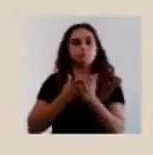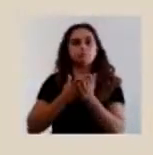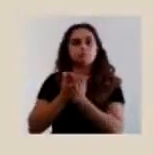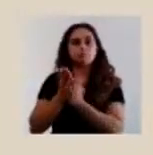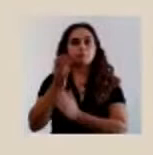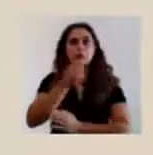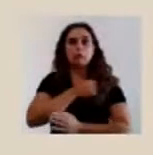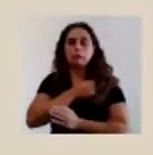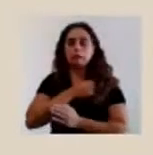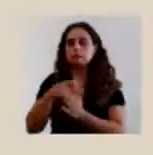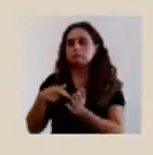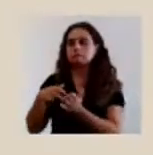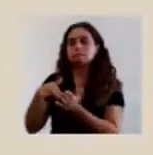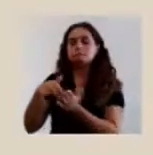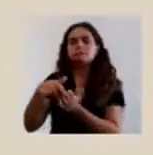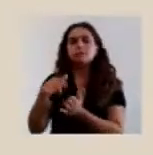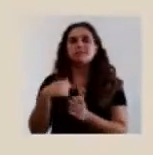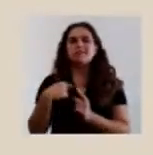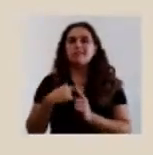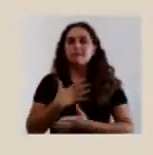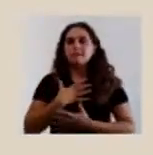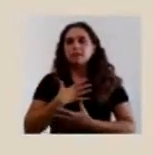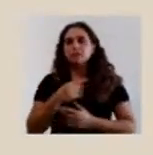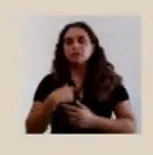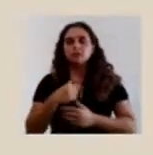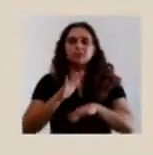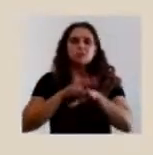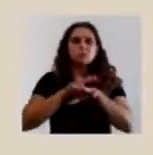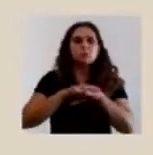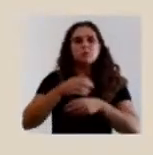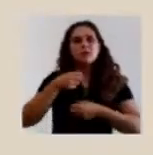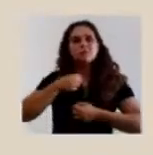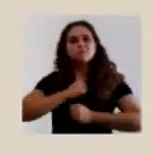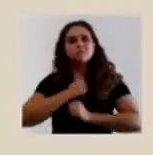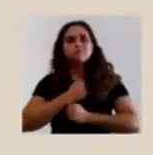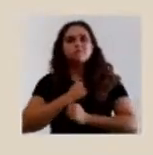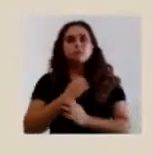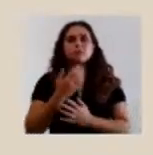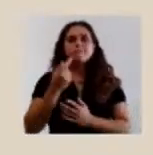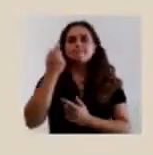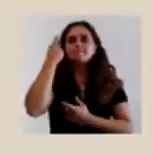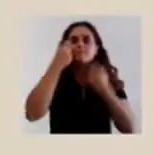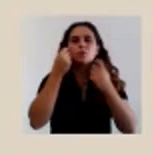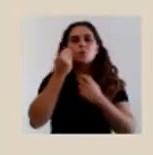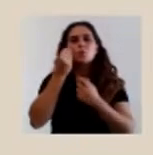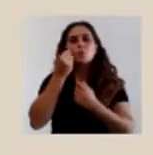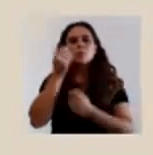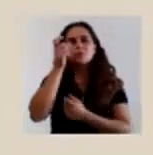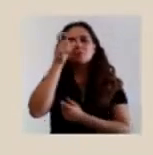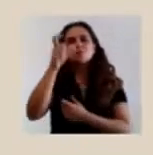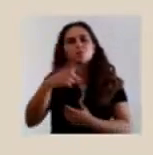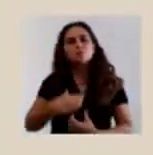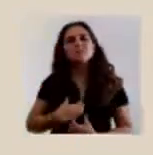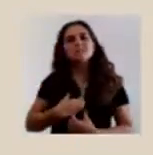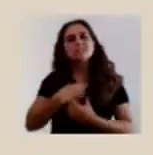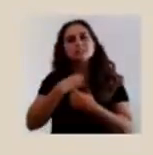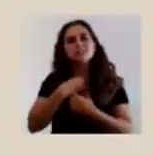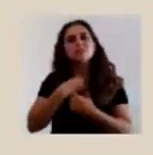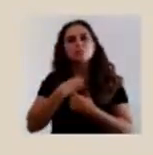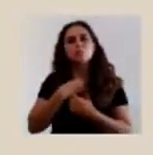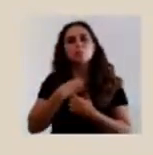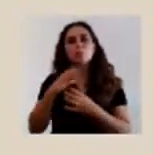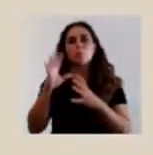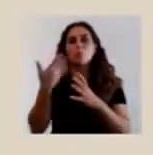a sense of guilt and shame came over me. I started thinking of how this individual may have felt being subject to